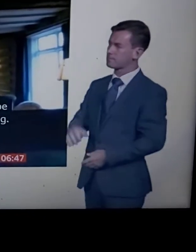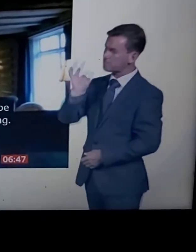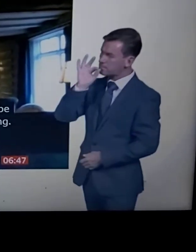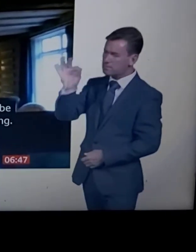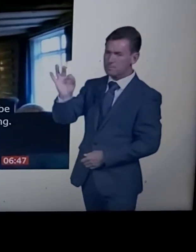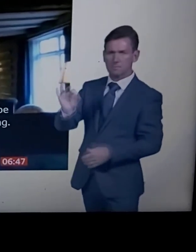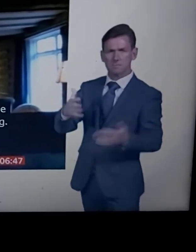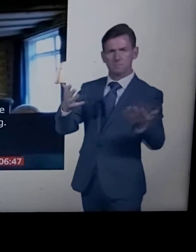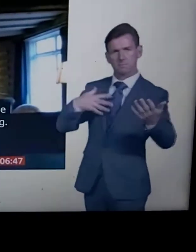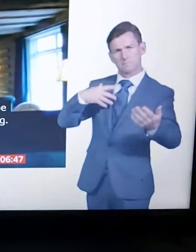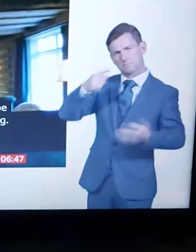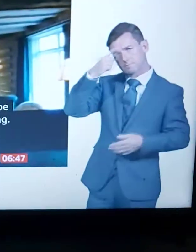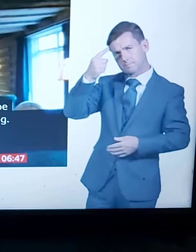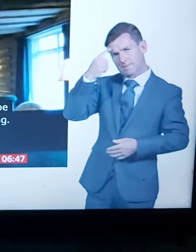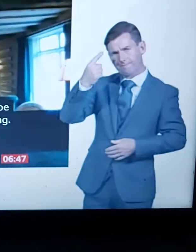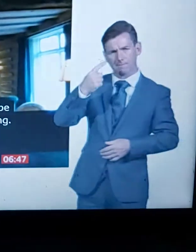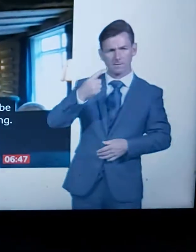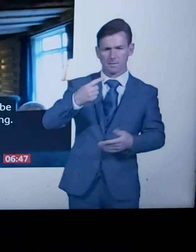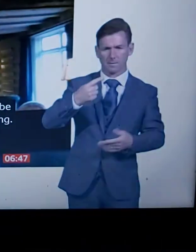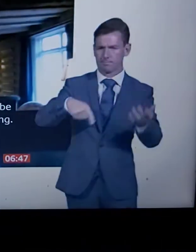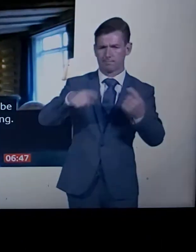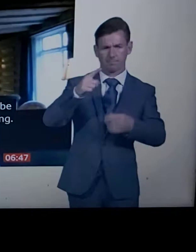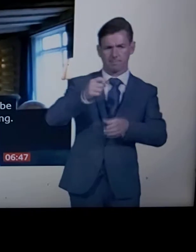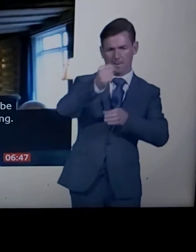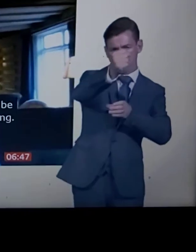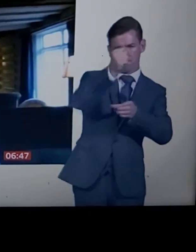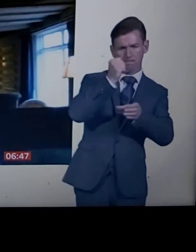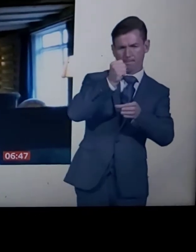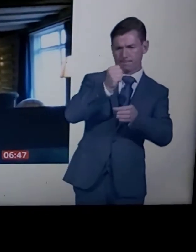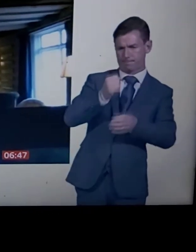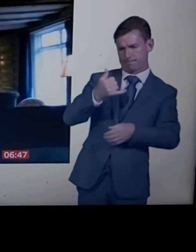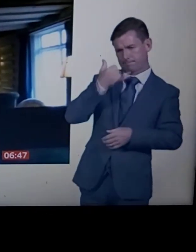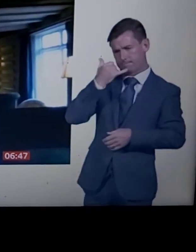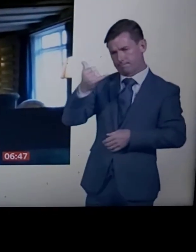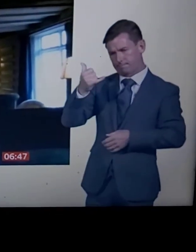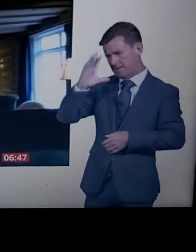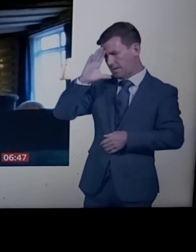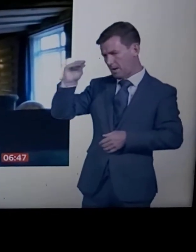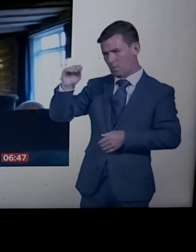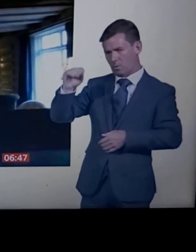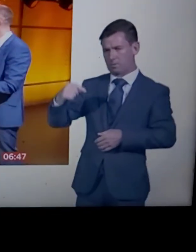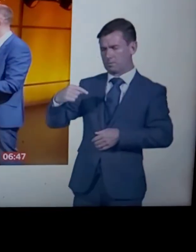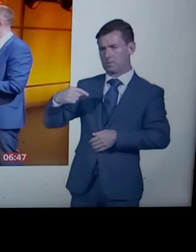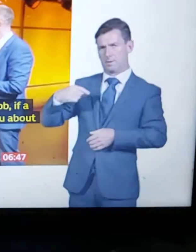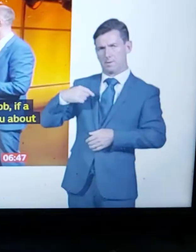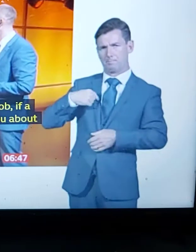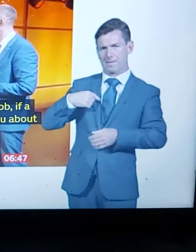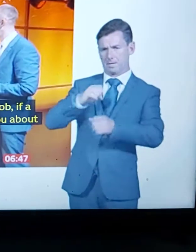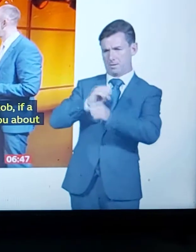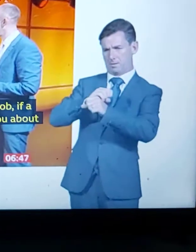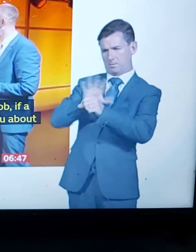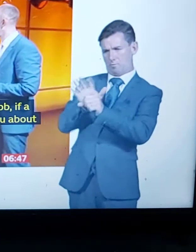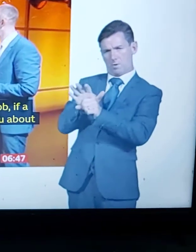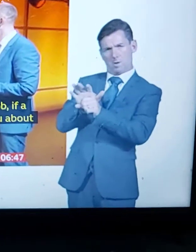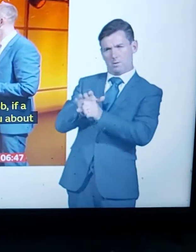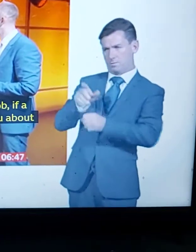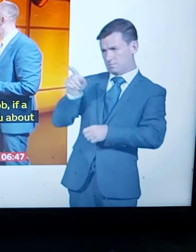you about testing positive for coronavirus, would you end up closing your bars on the back of that?